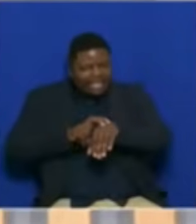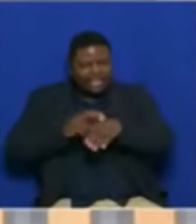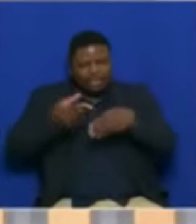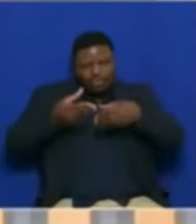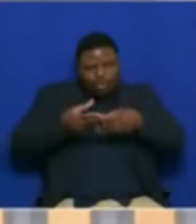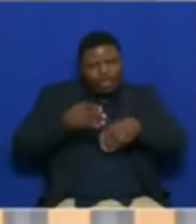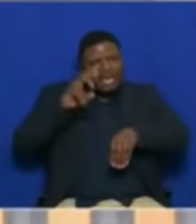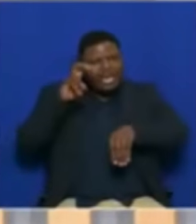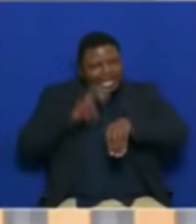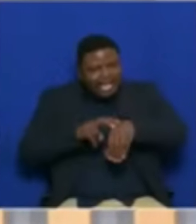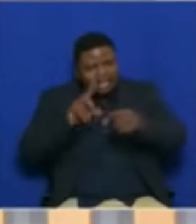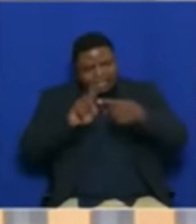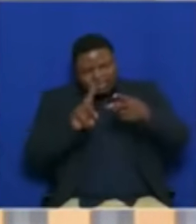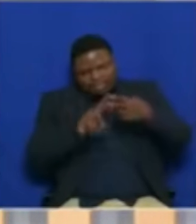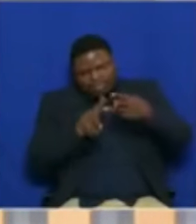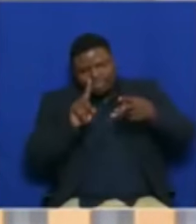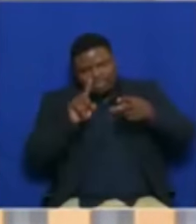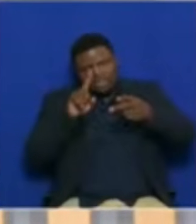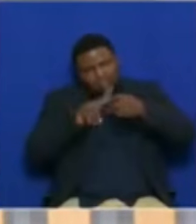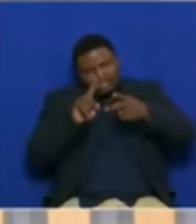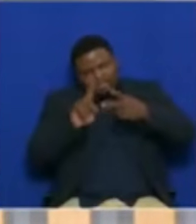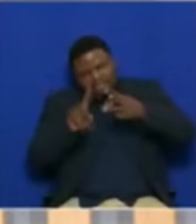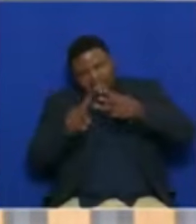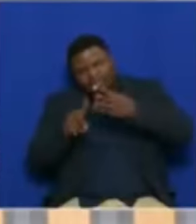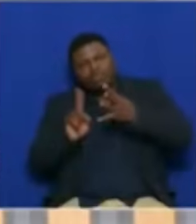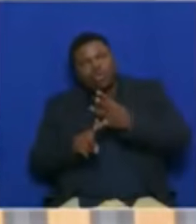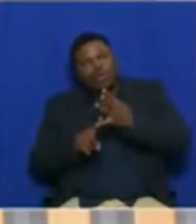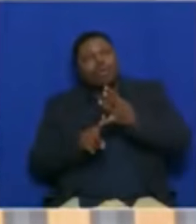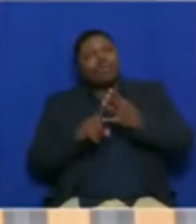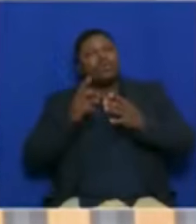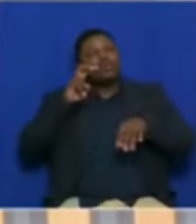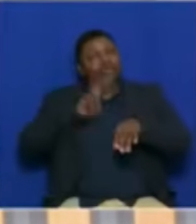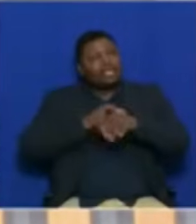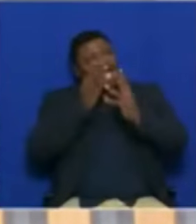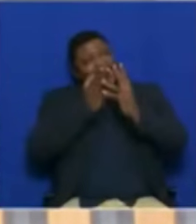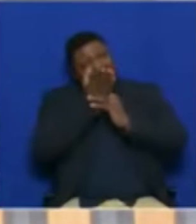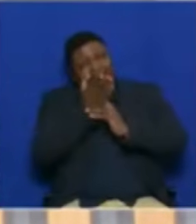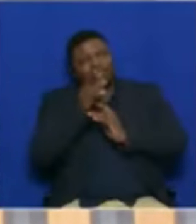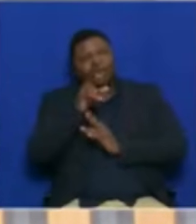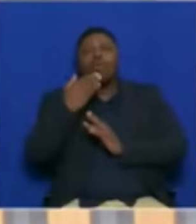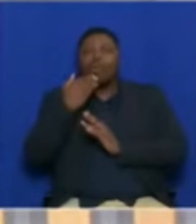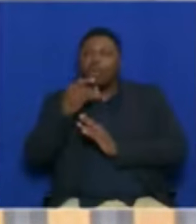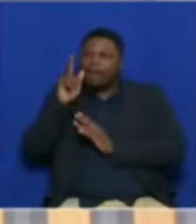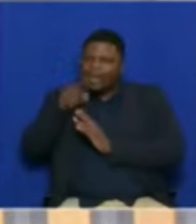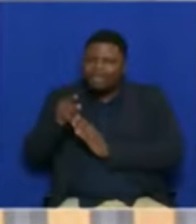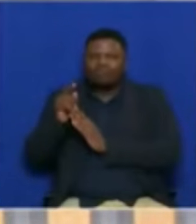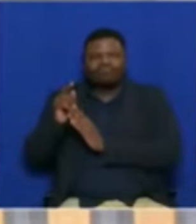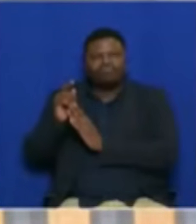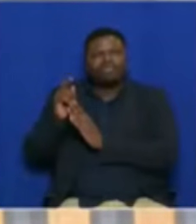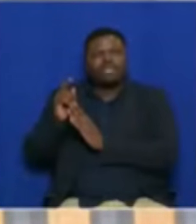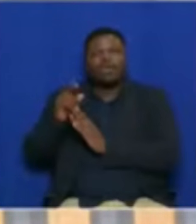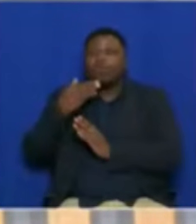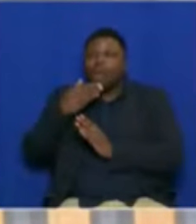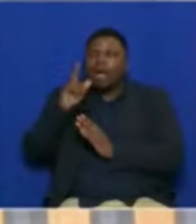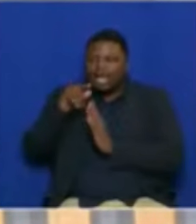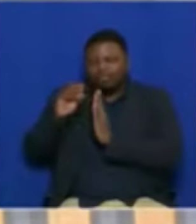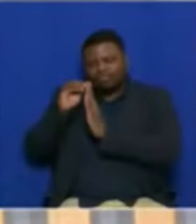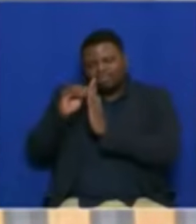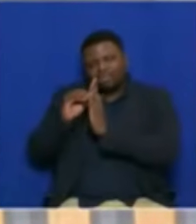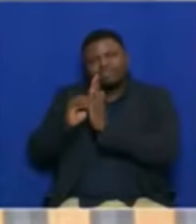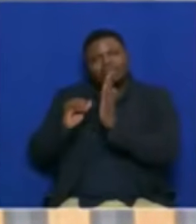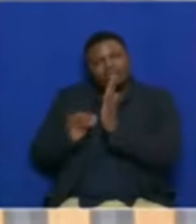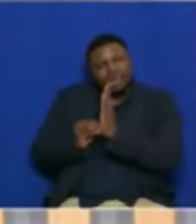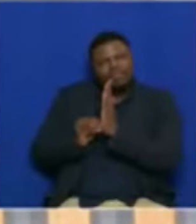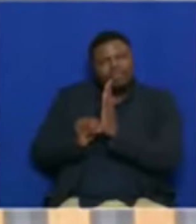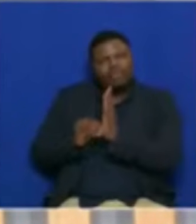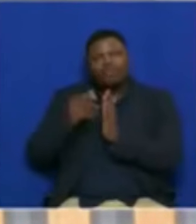respect of your docket that must be sought and to be included in this summons? Chair, Commissioner, thank you. Let me just correct